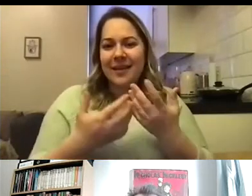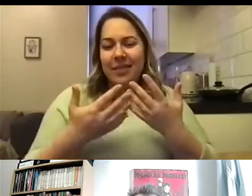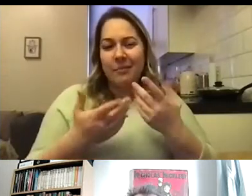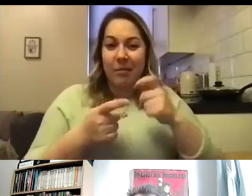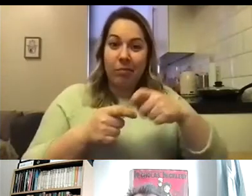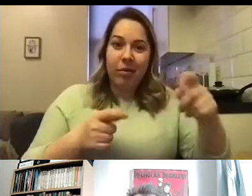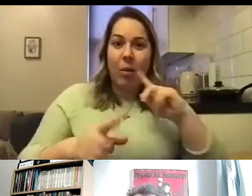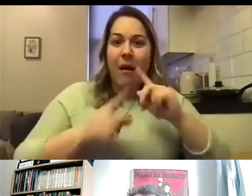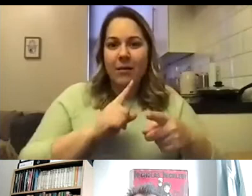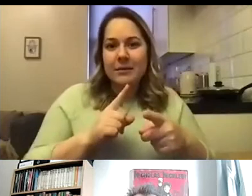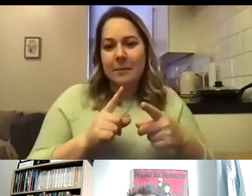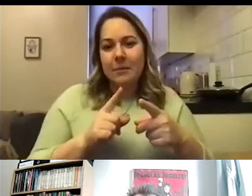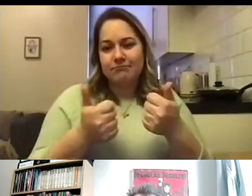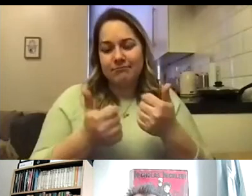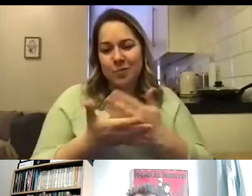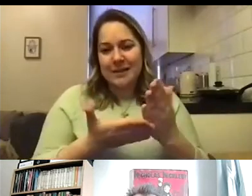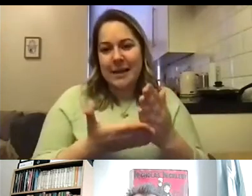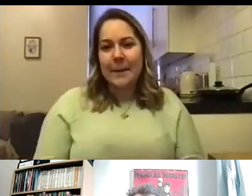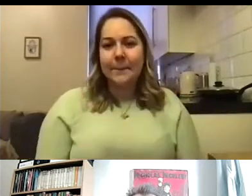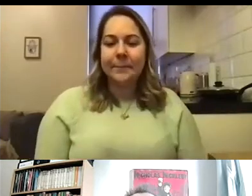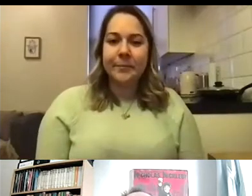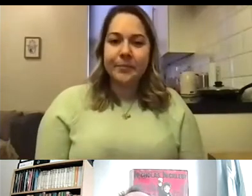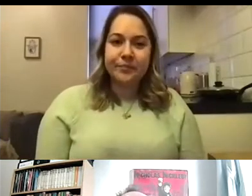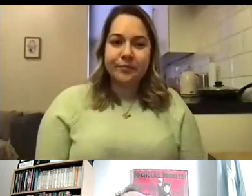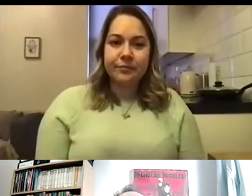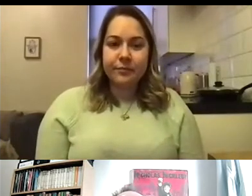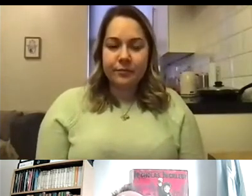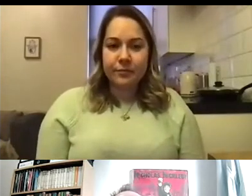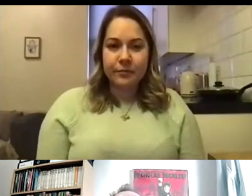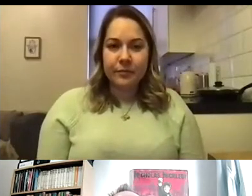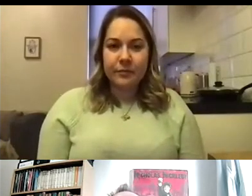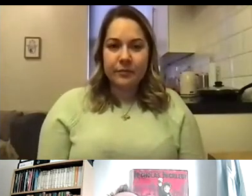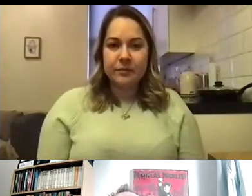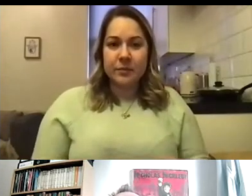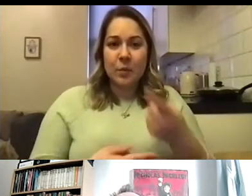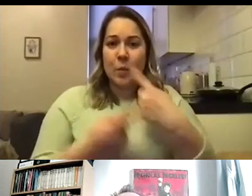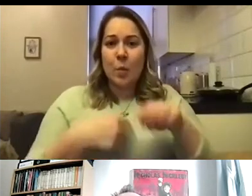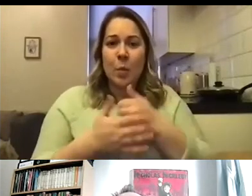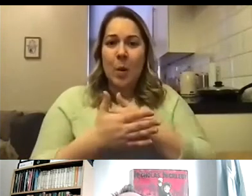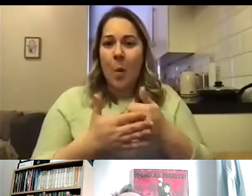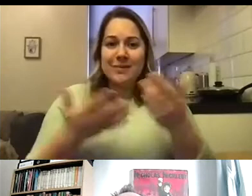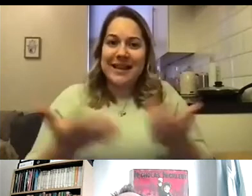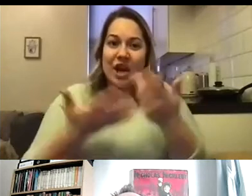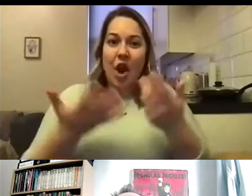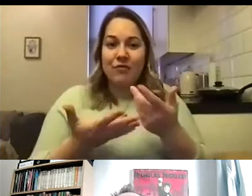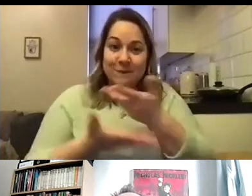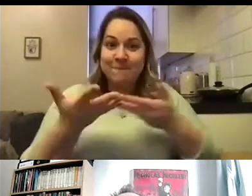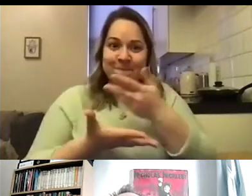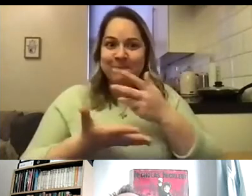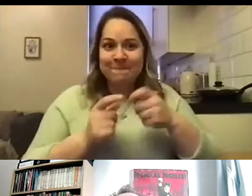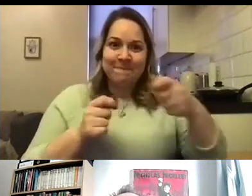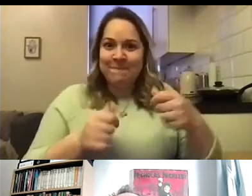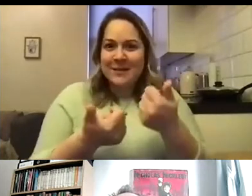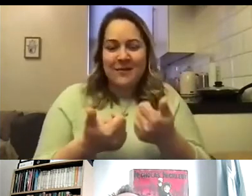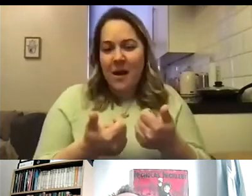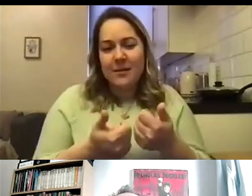was answered that. Yeah, no, we always encourage rambling and tangential answers. And I